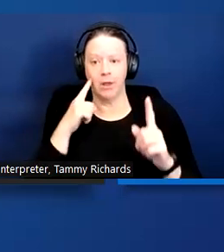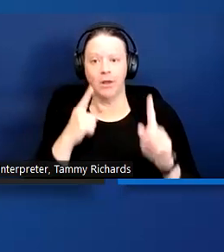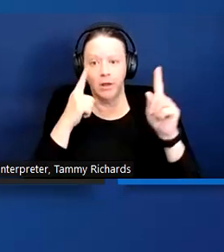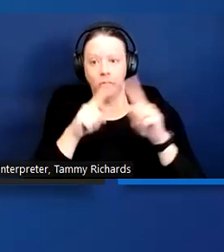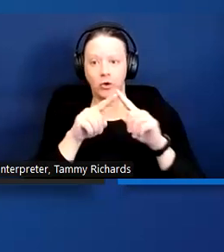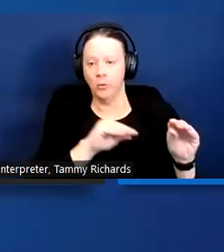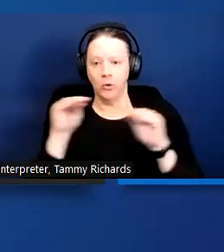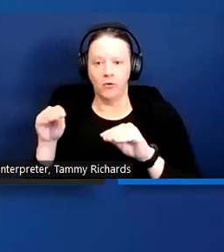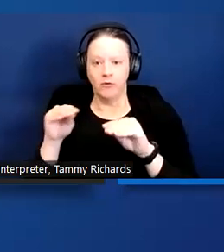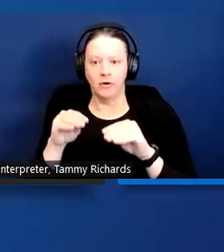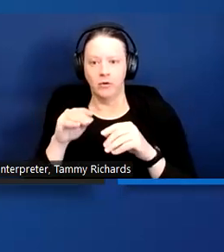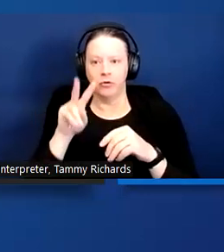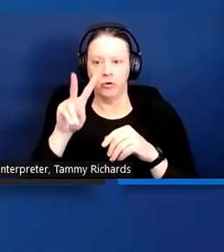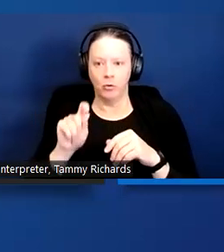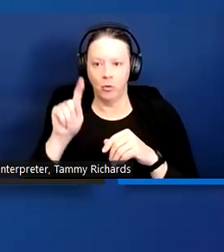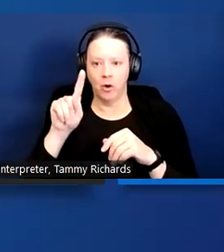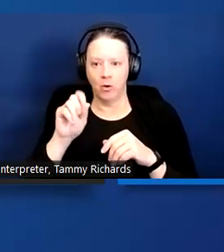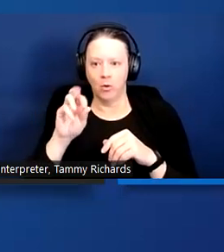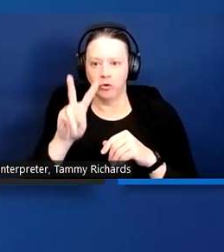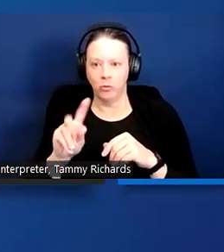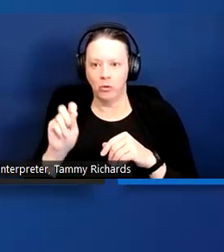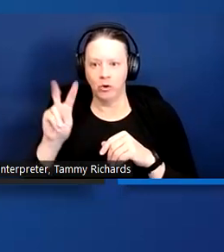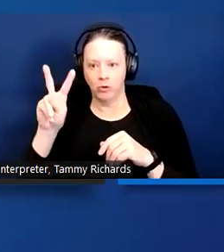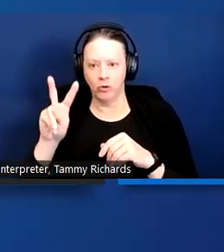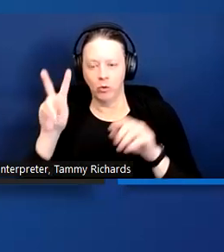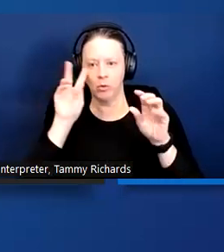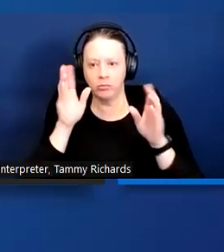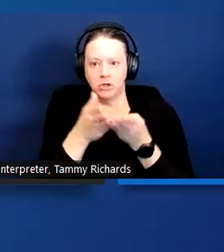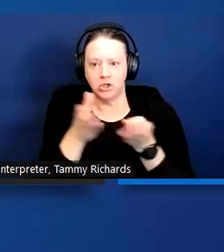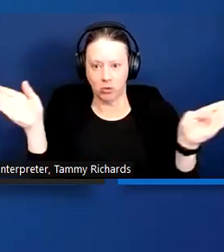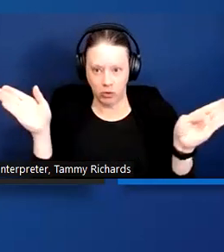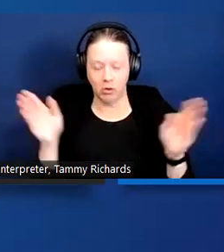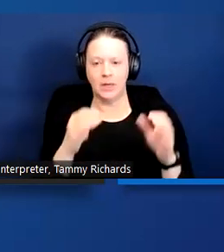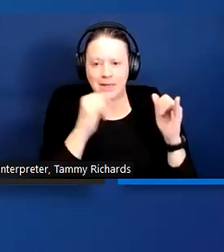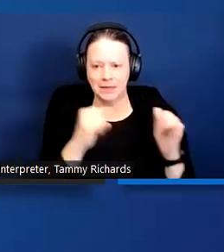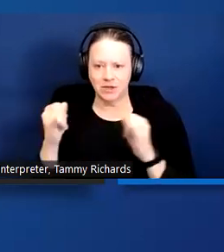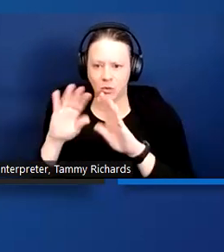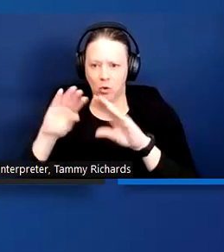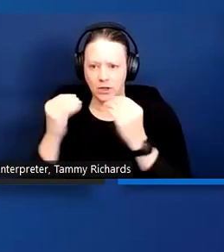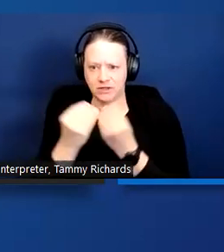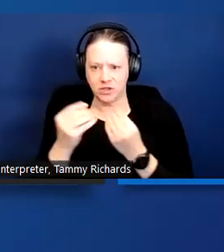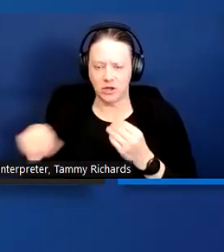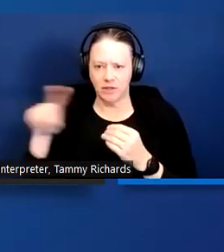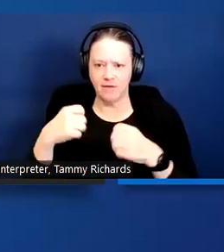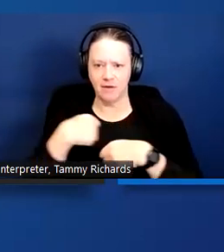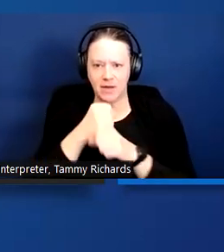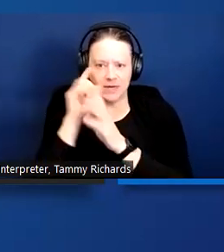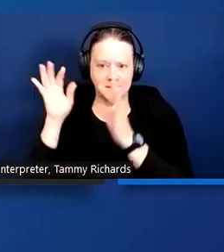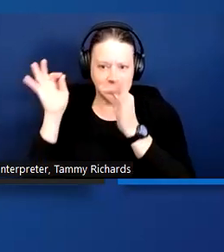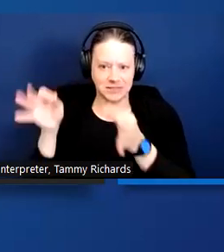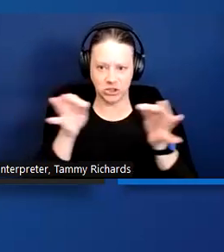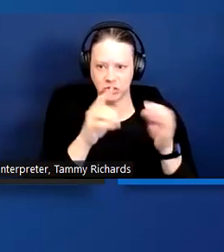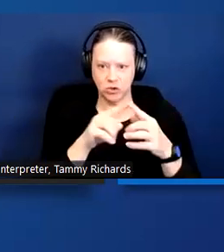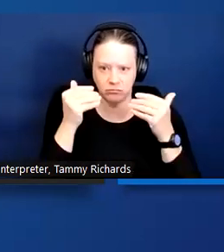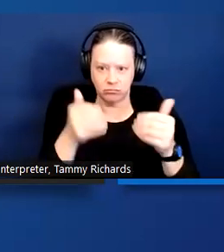or 2.2 across the board. Individual organizations have made the decision to do so.